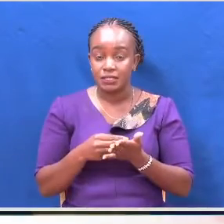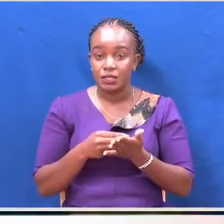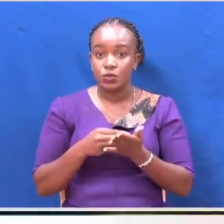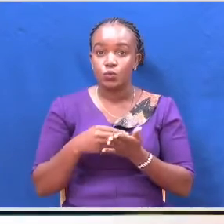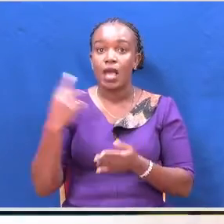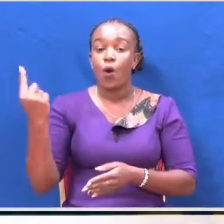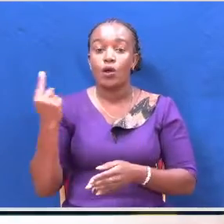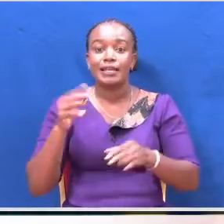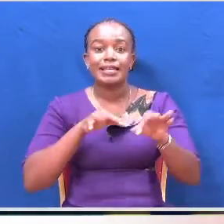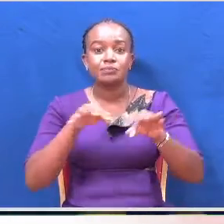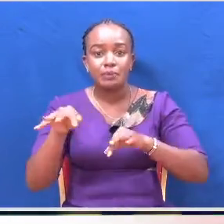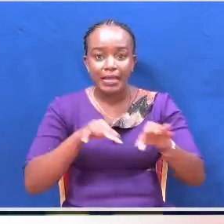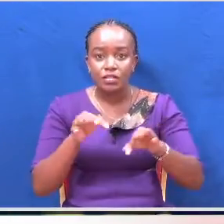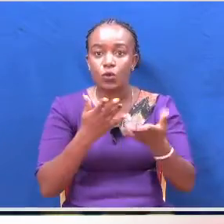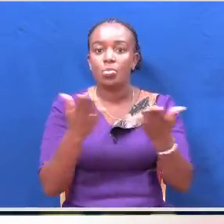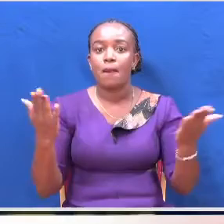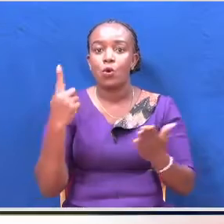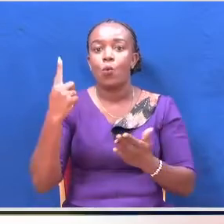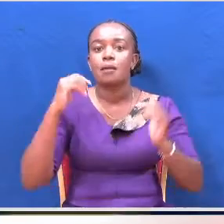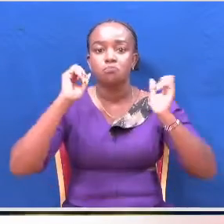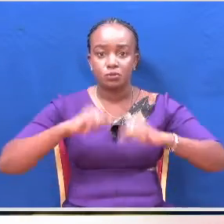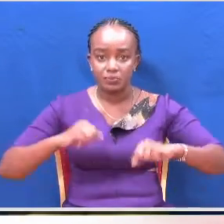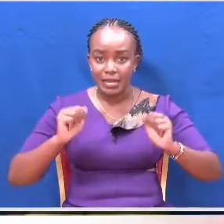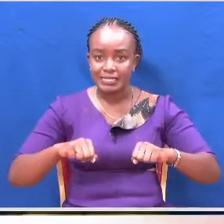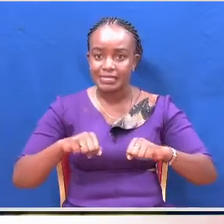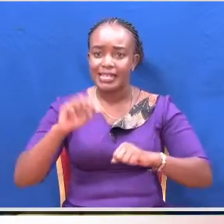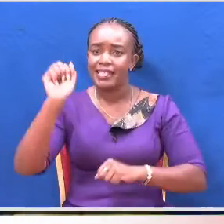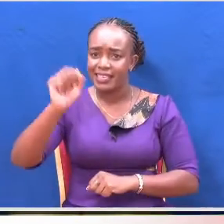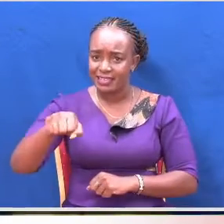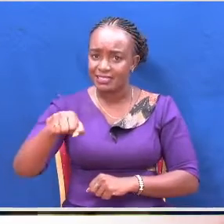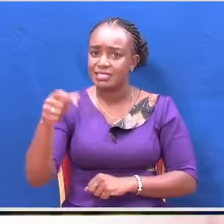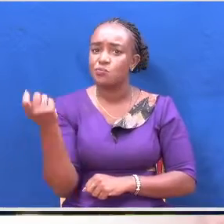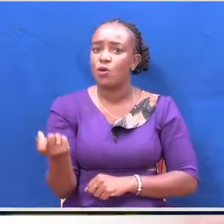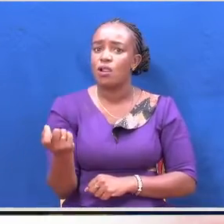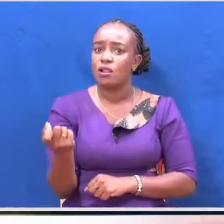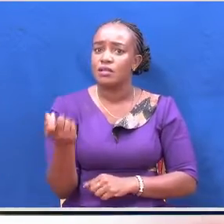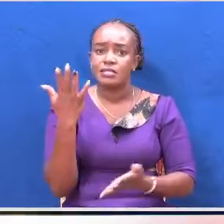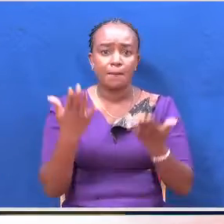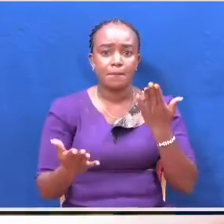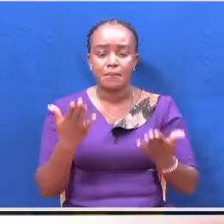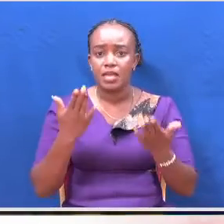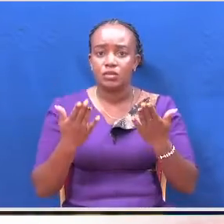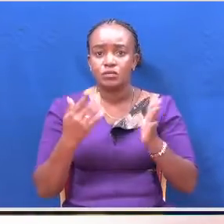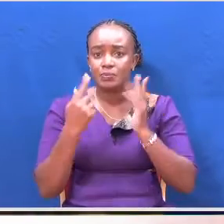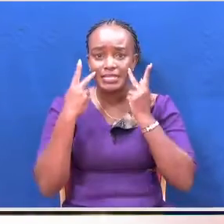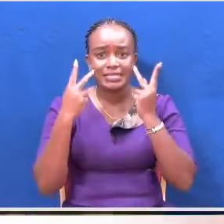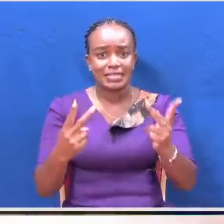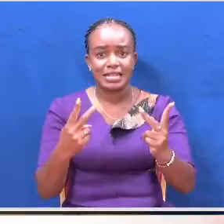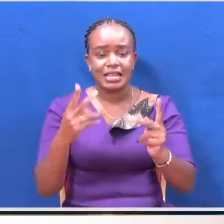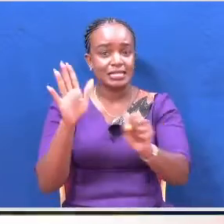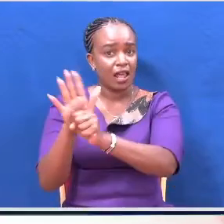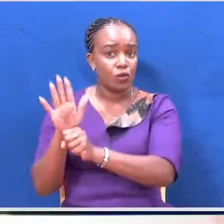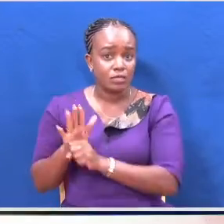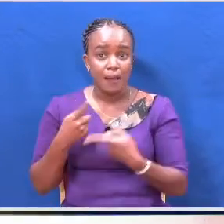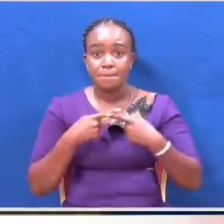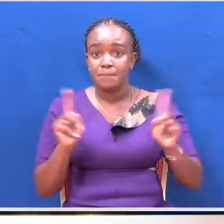them one possibility. It is small. It may not account to much in the books, but